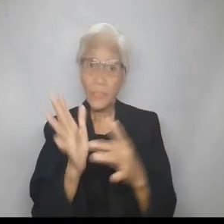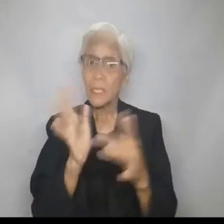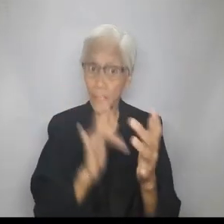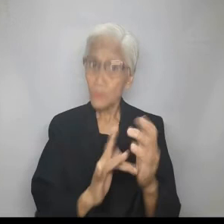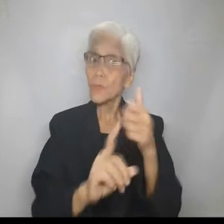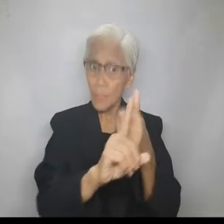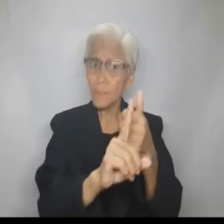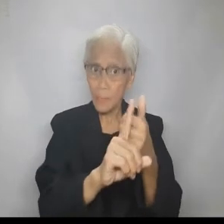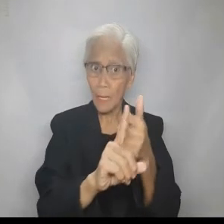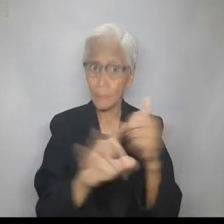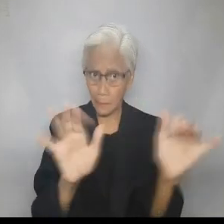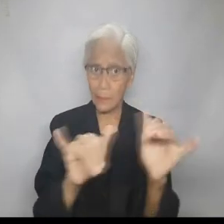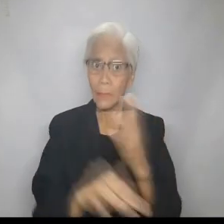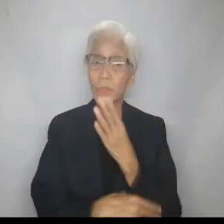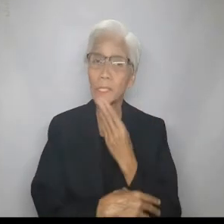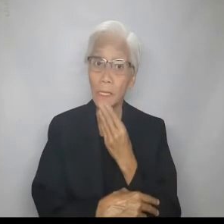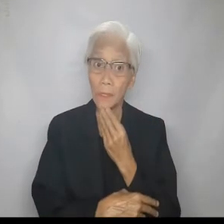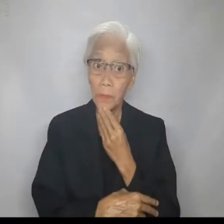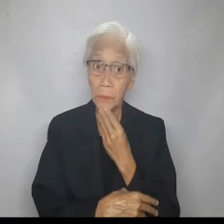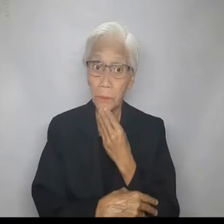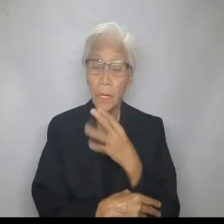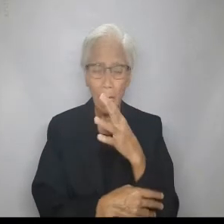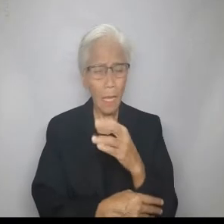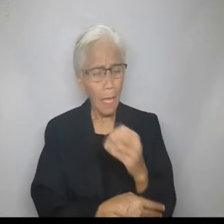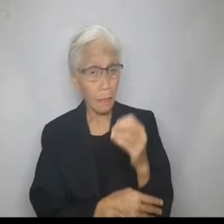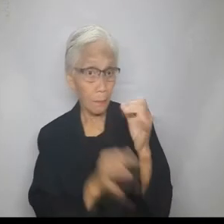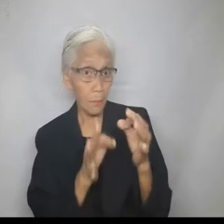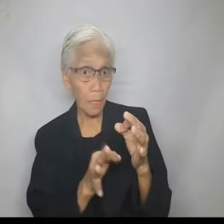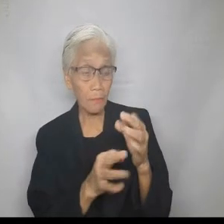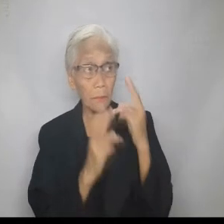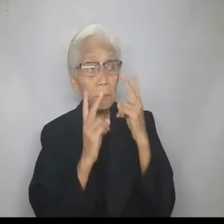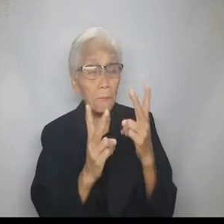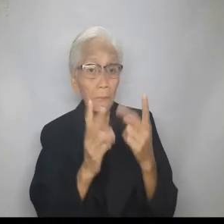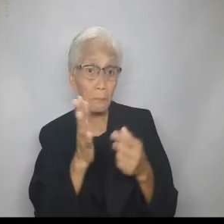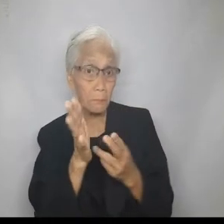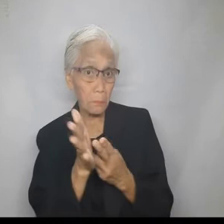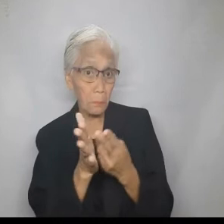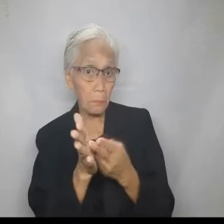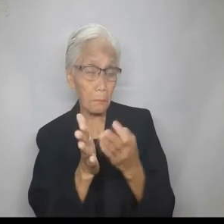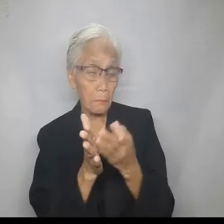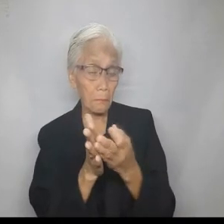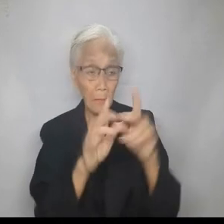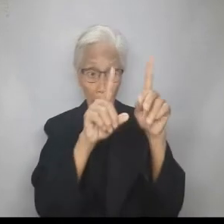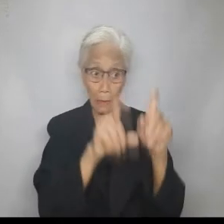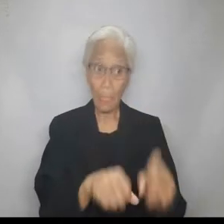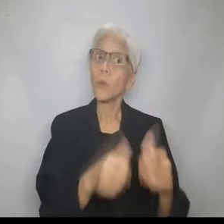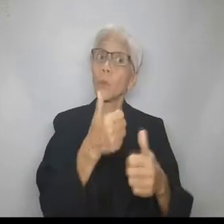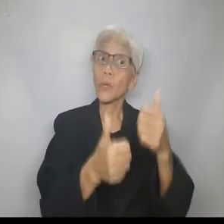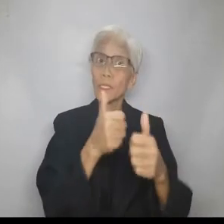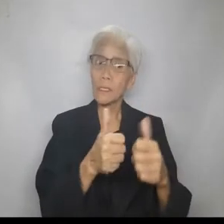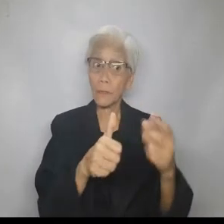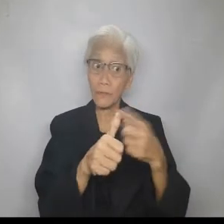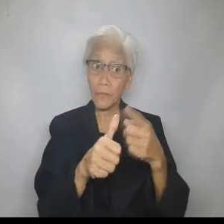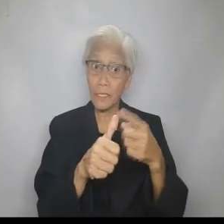Jesus was himself a Jew. And lest we overlook the fact, when he was asked which was the